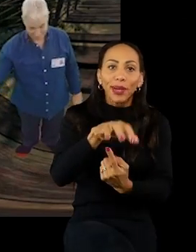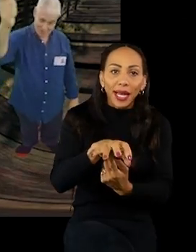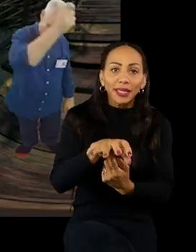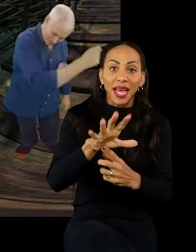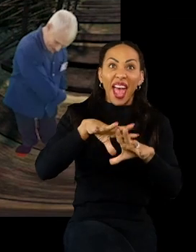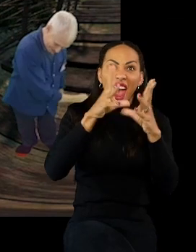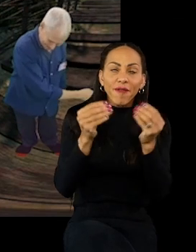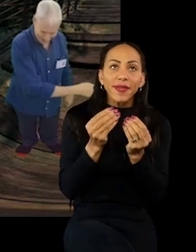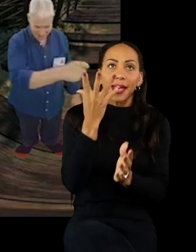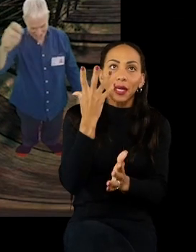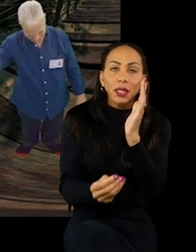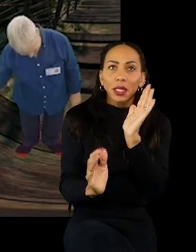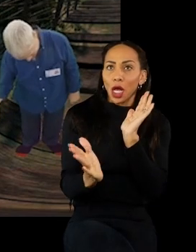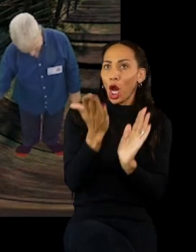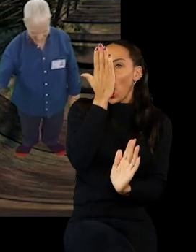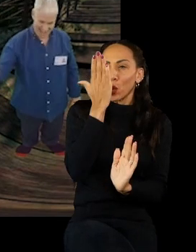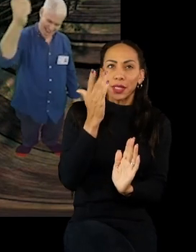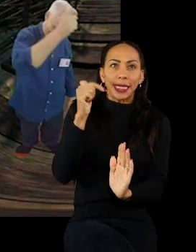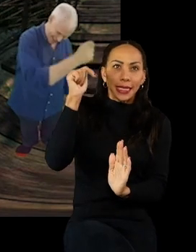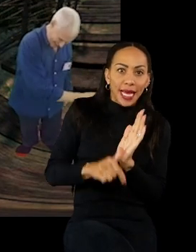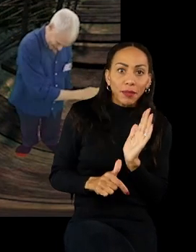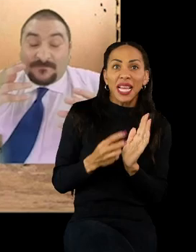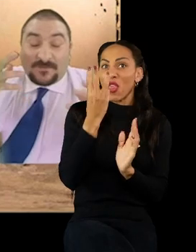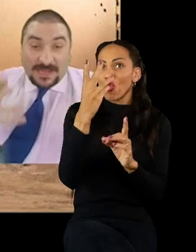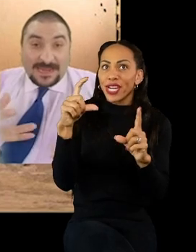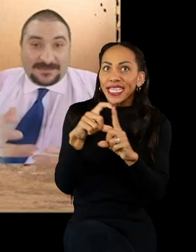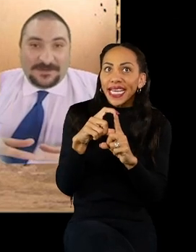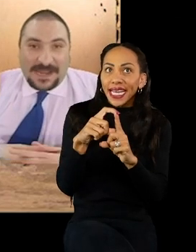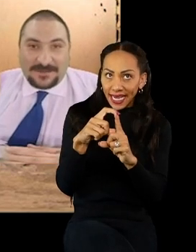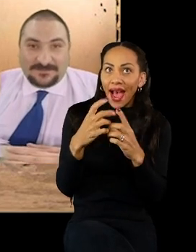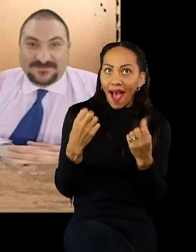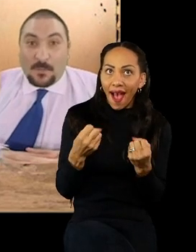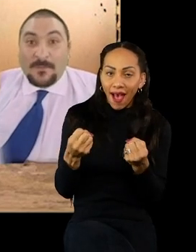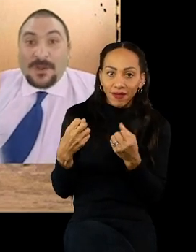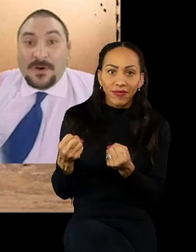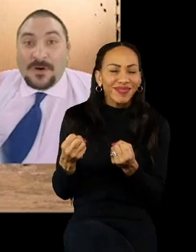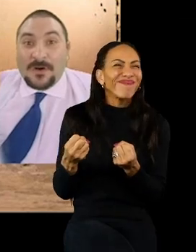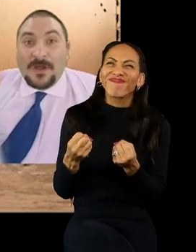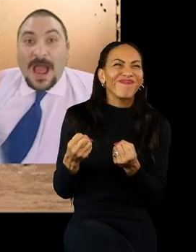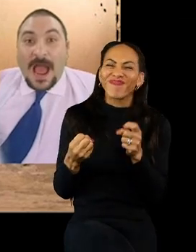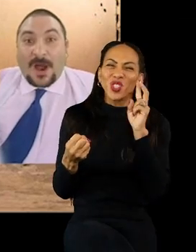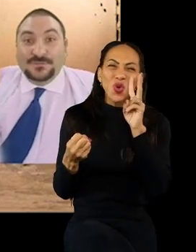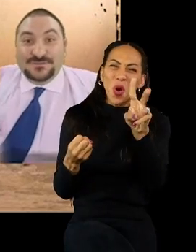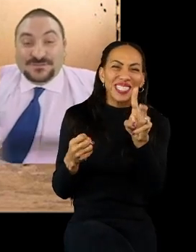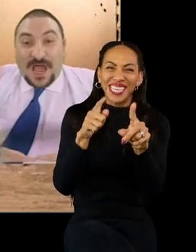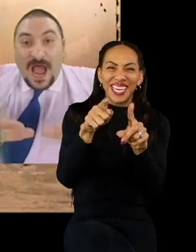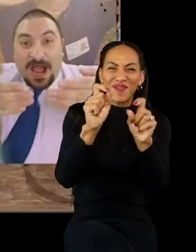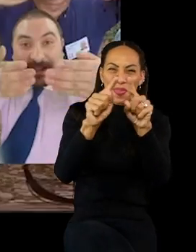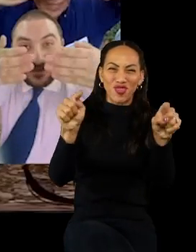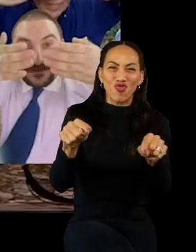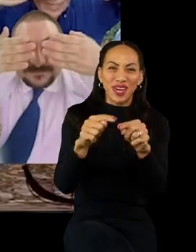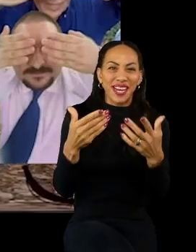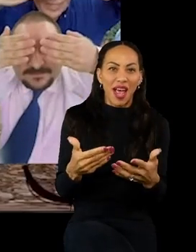them on a journey that leads to this dark place. Everything is very immersive, close up and intense. It's also in